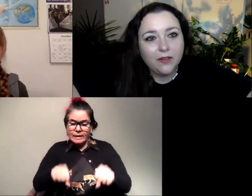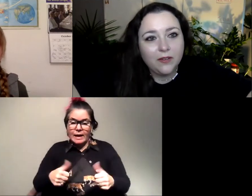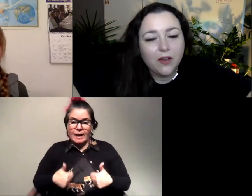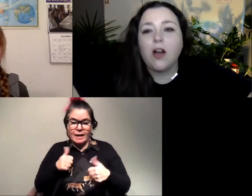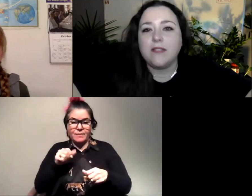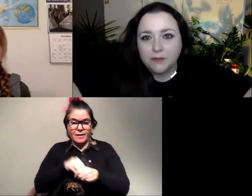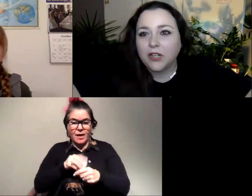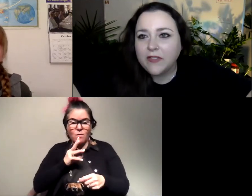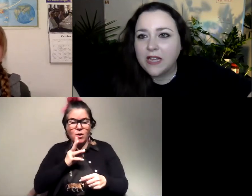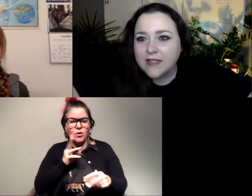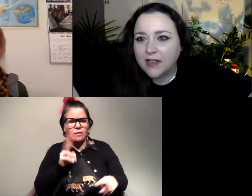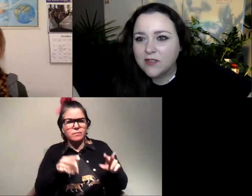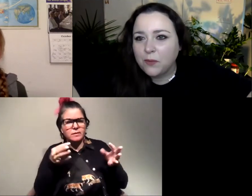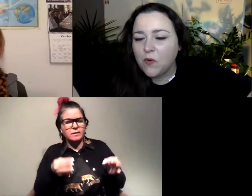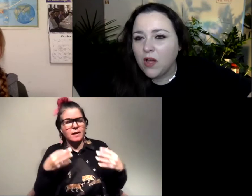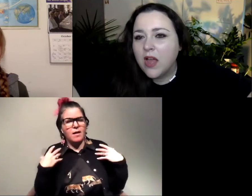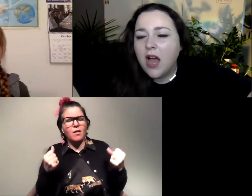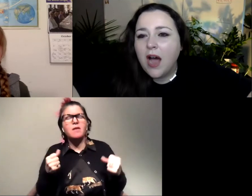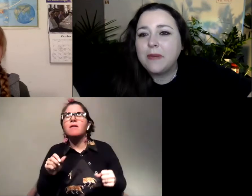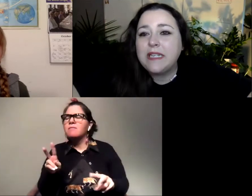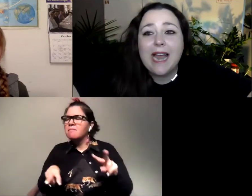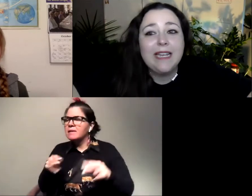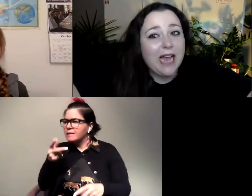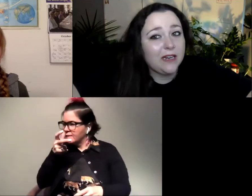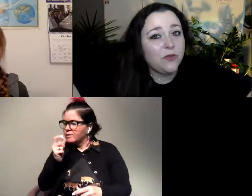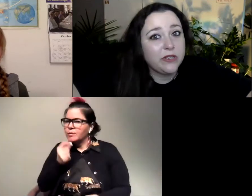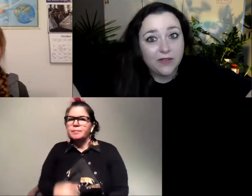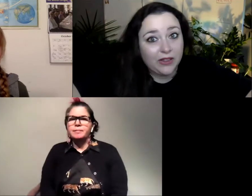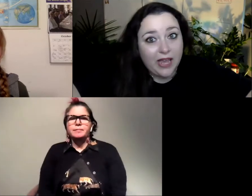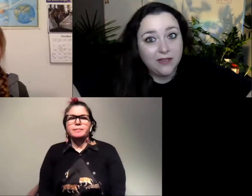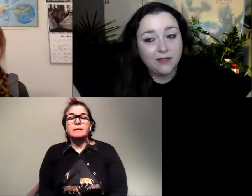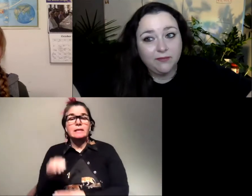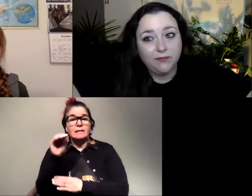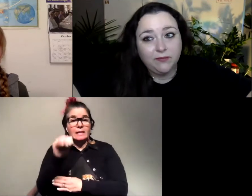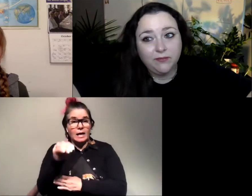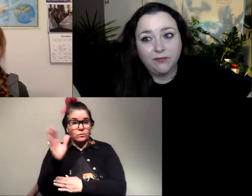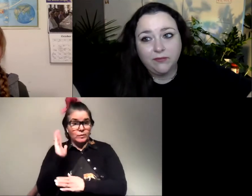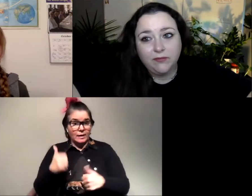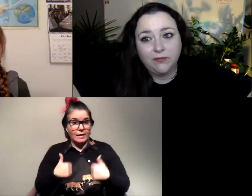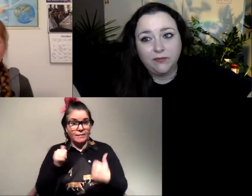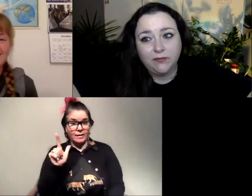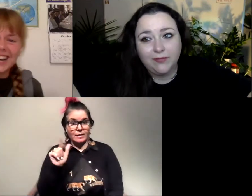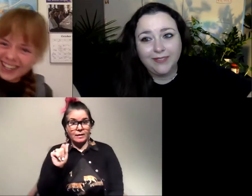is. Awesome. Looking at the insects. Super cool. Did any dinosaurs live in lakes?